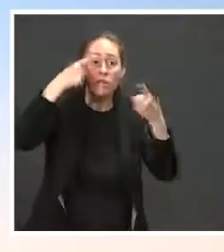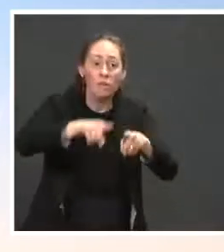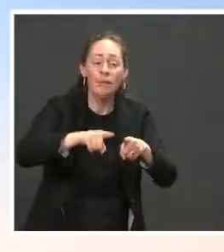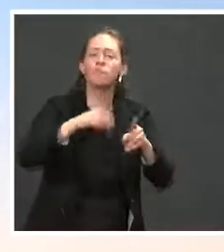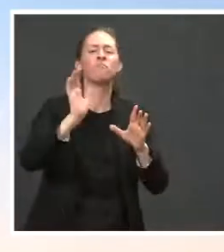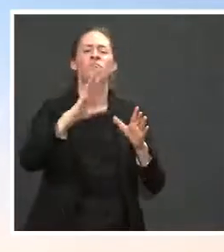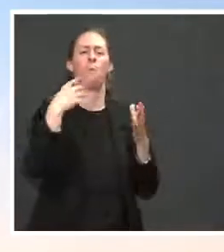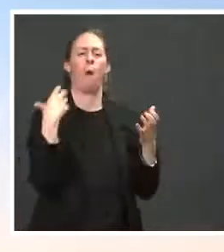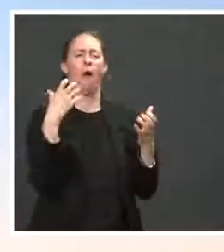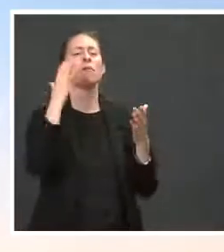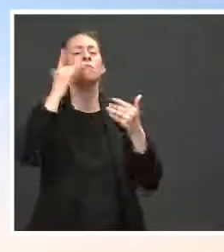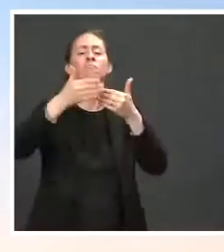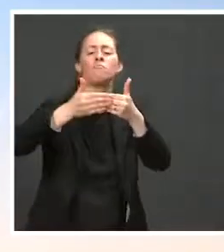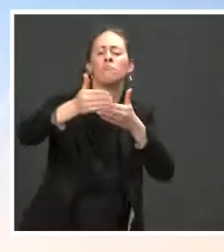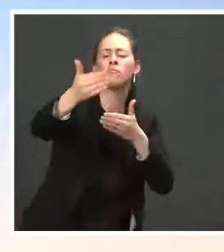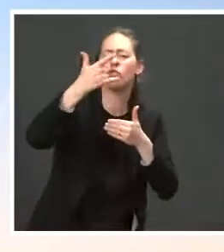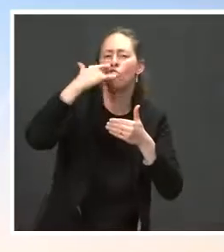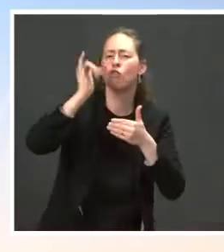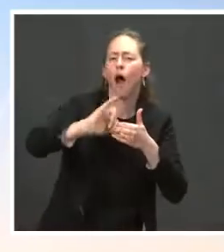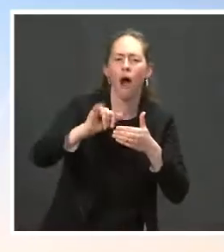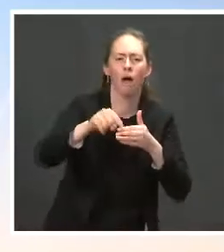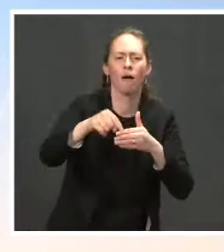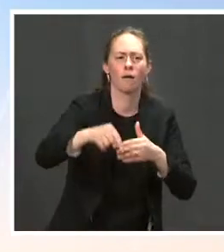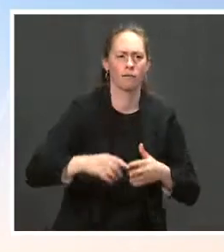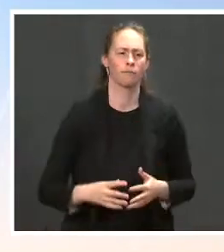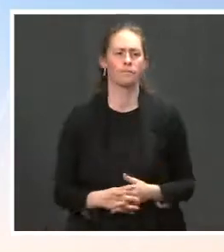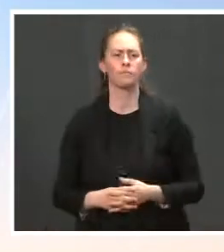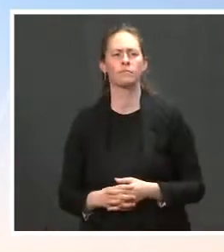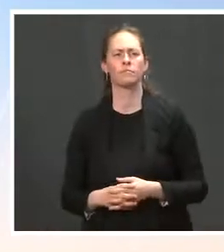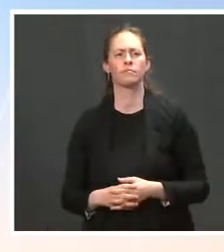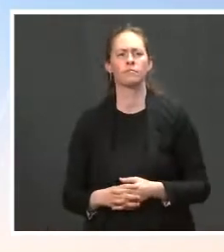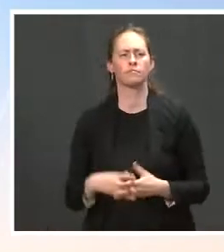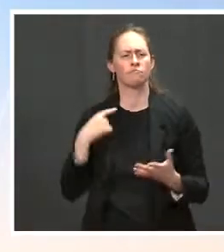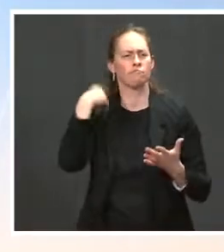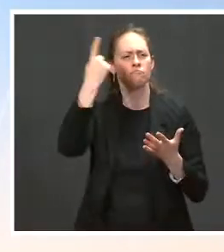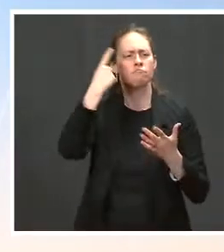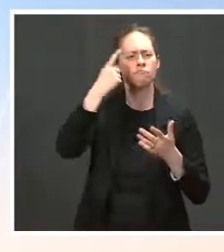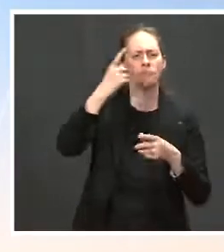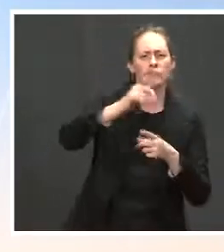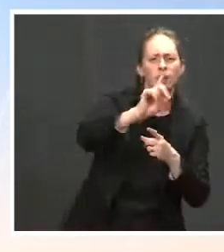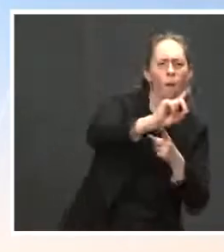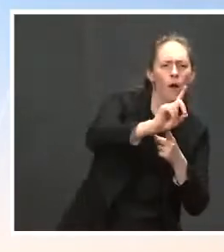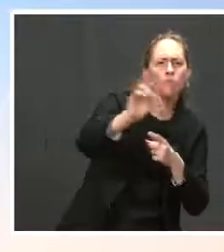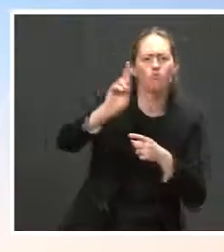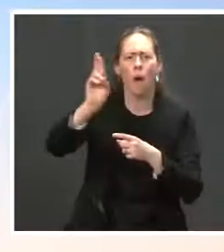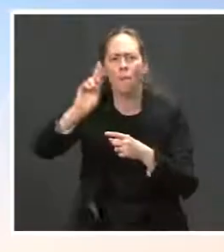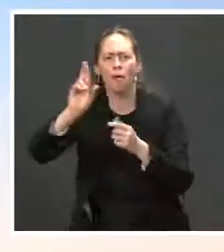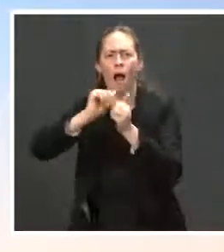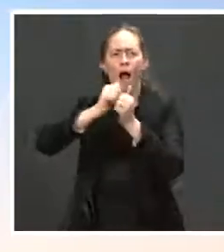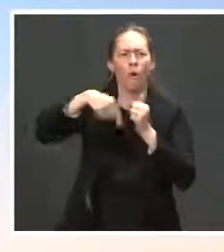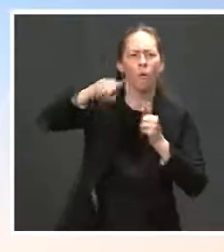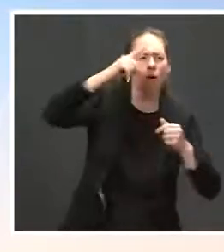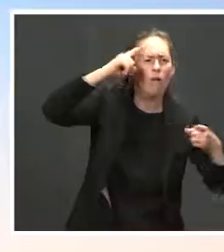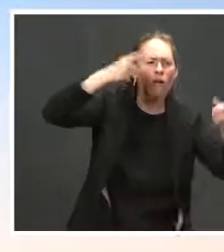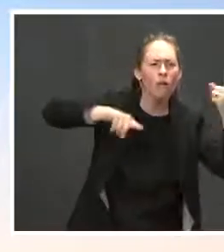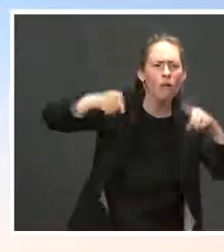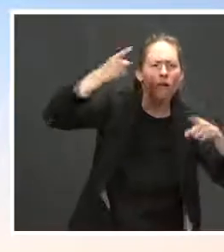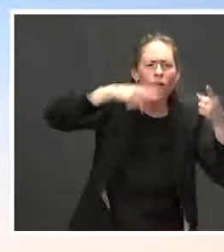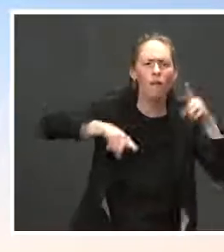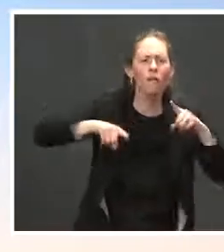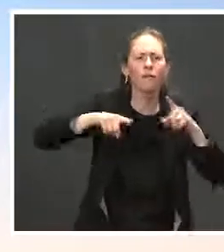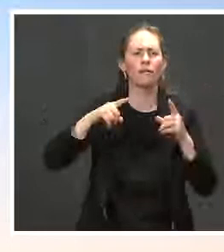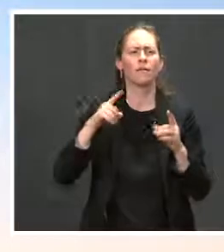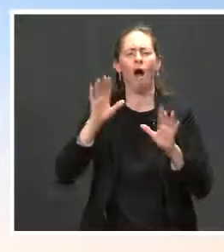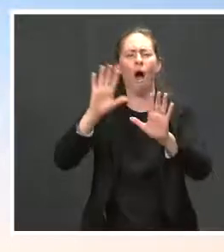You mentioned Republicans and Democrats negotiating this on Capitol Hill. Is it Immigration or? I'm so sorry. Immigration's on my mind. No, it's